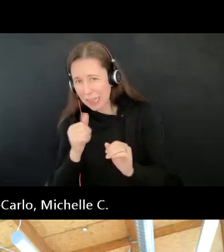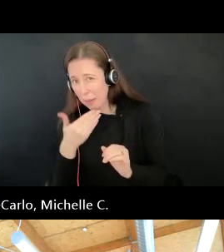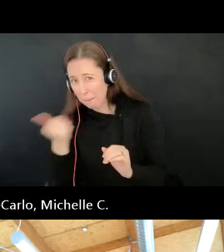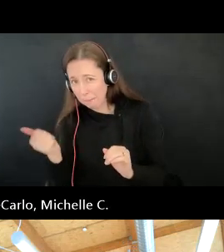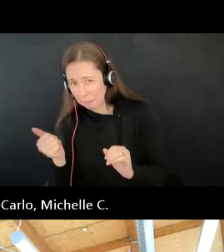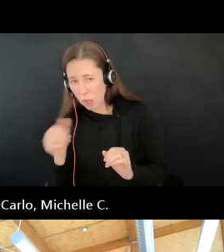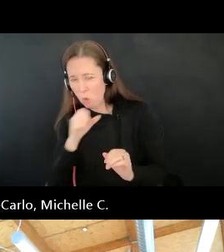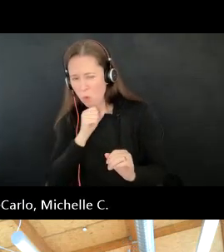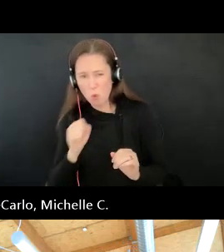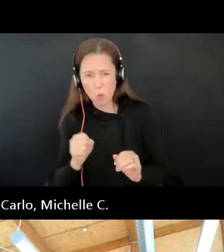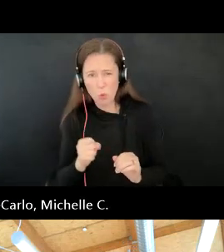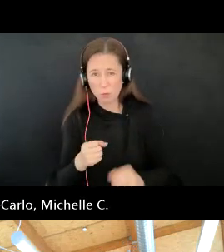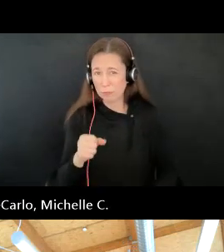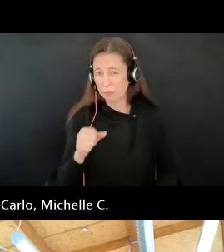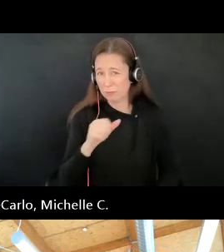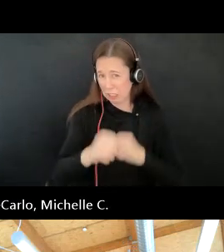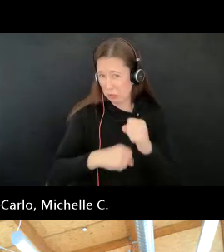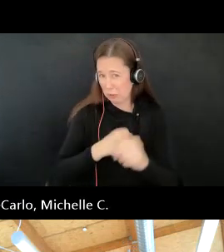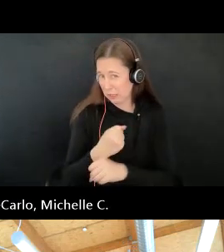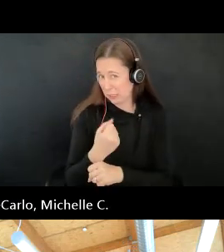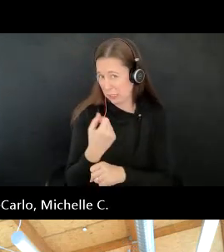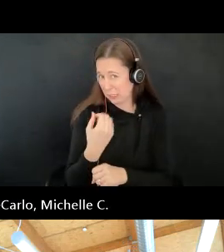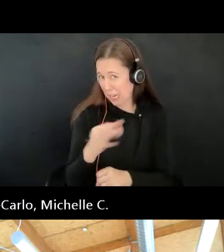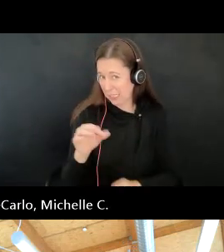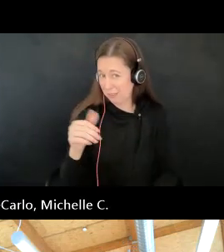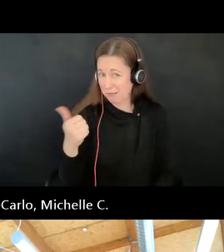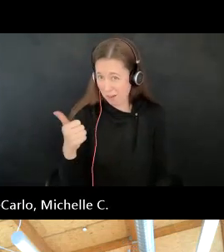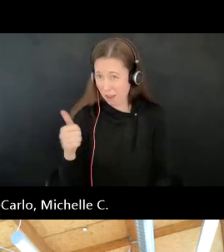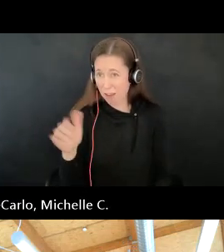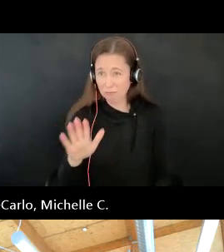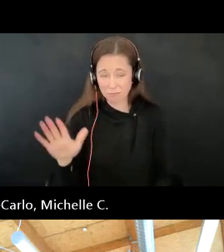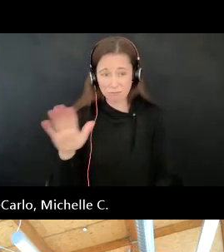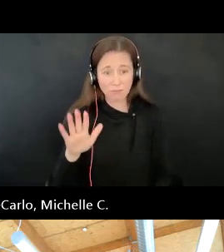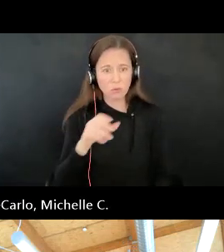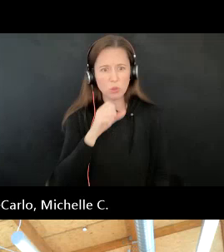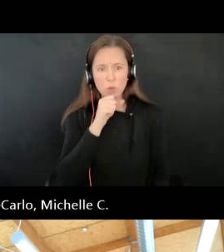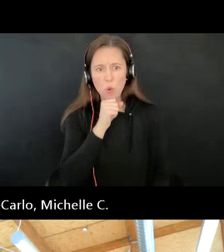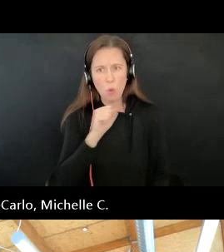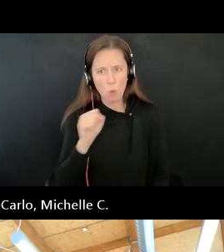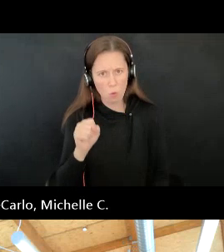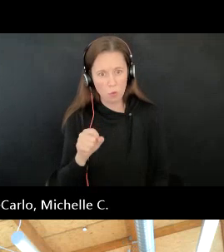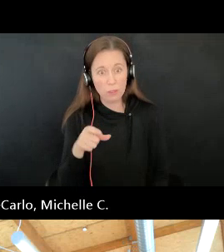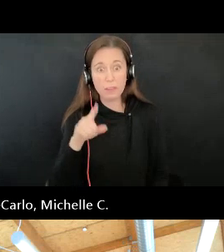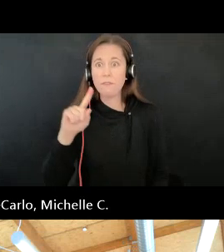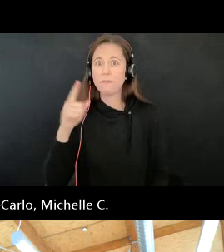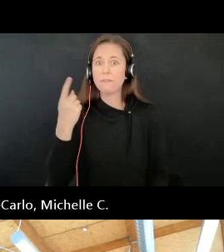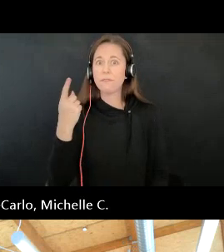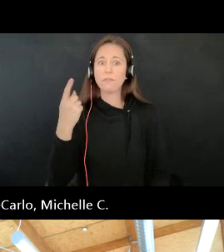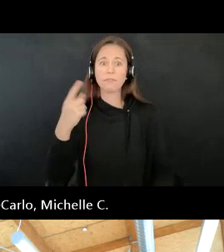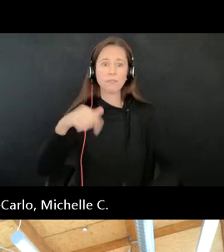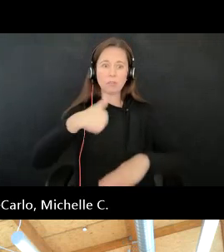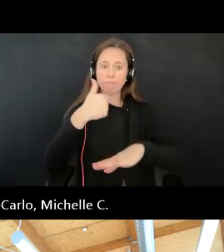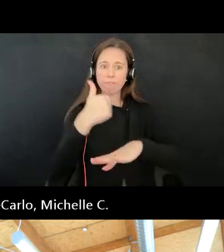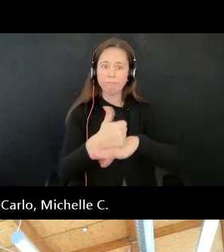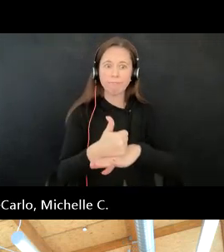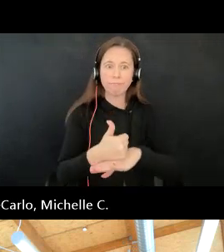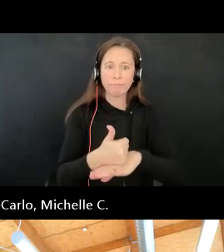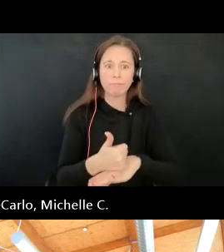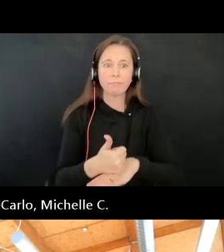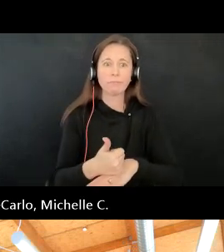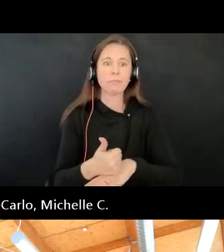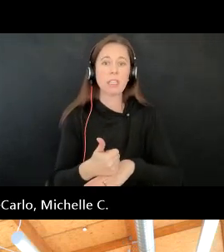about 1910 of the old house. That was one of the first structures built on Brownsville Preserve. And it was the